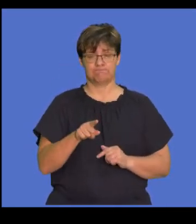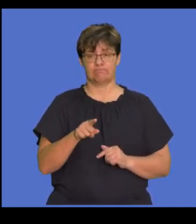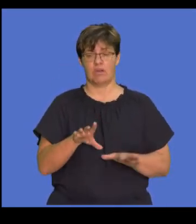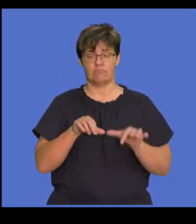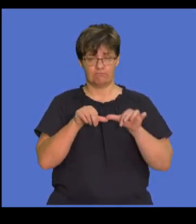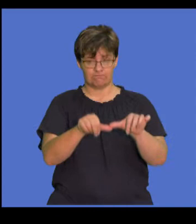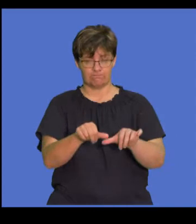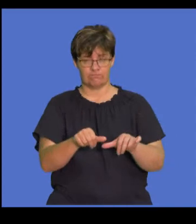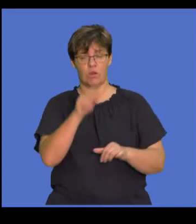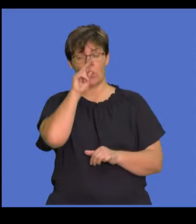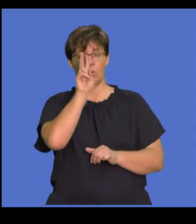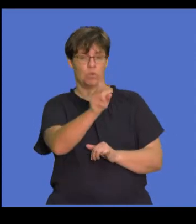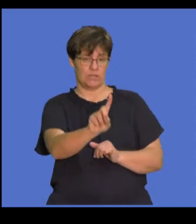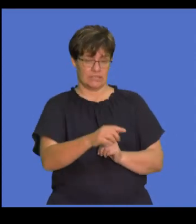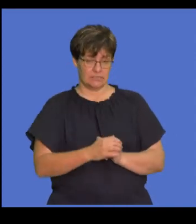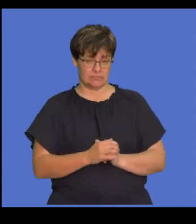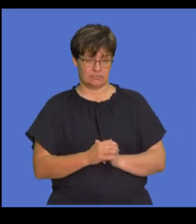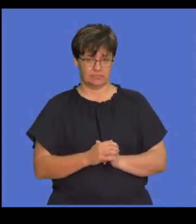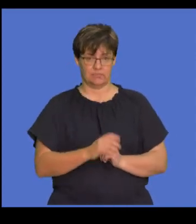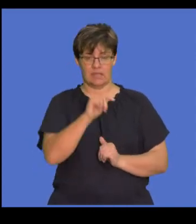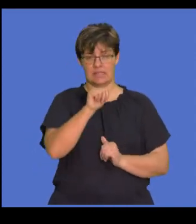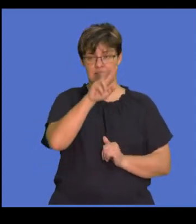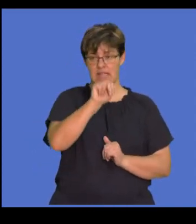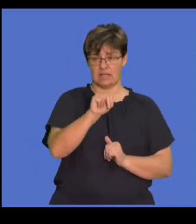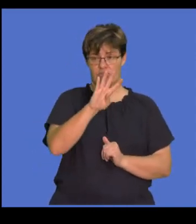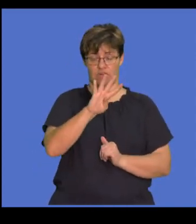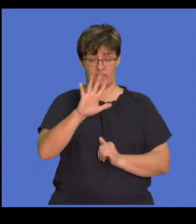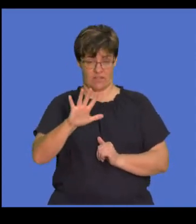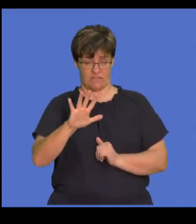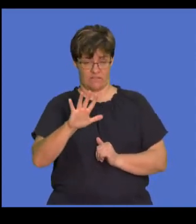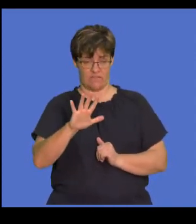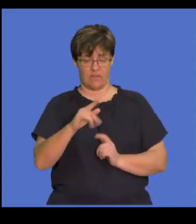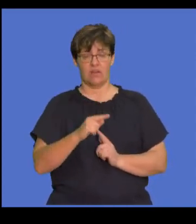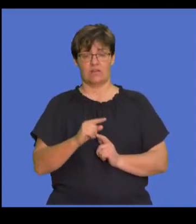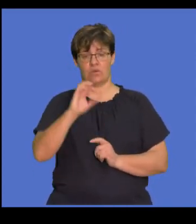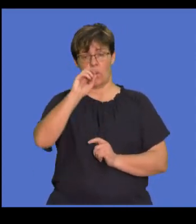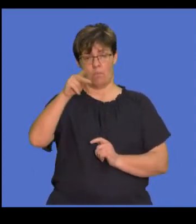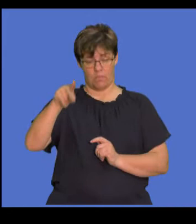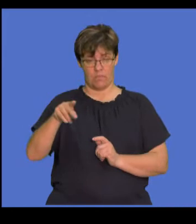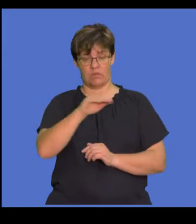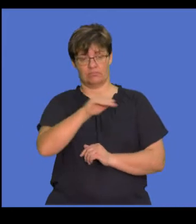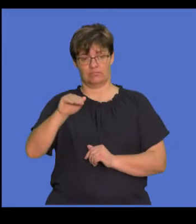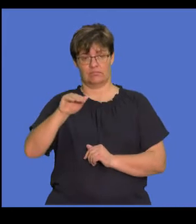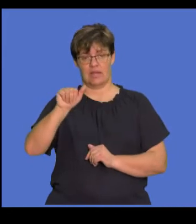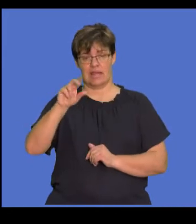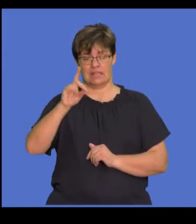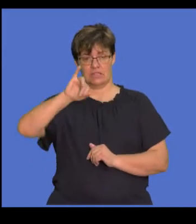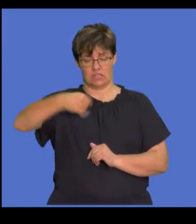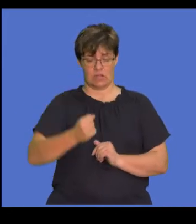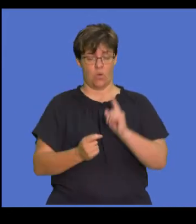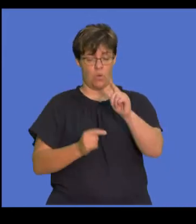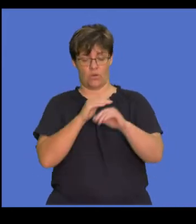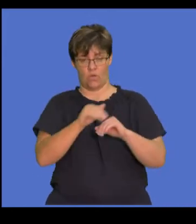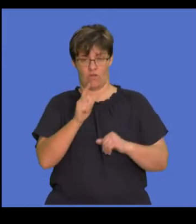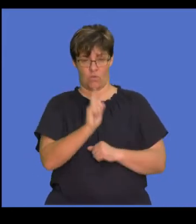definitions accordingly, you will then look at tan 45 will be opposite over adjacent, that's